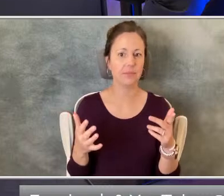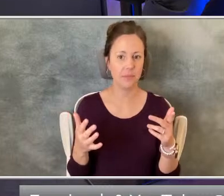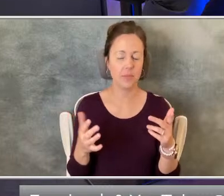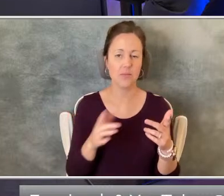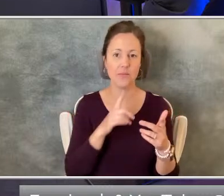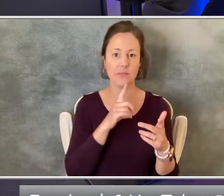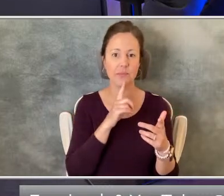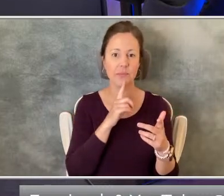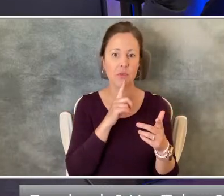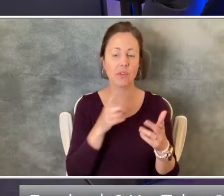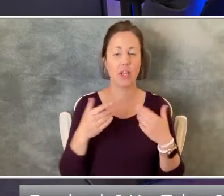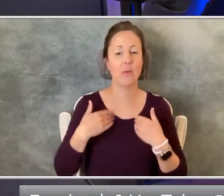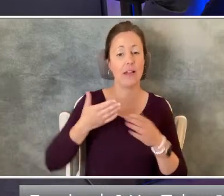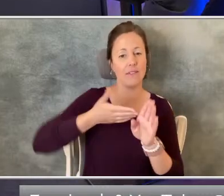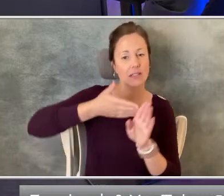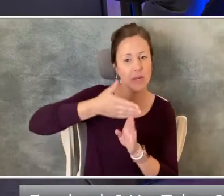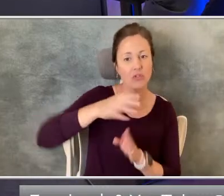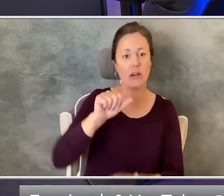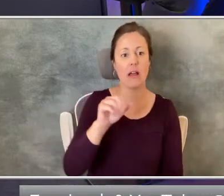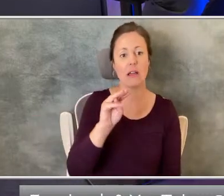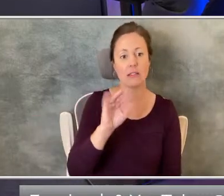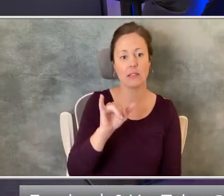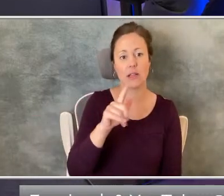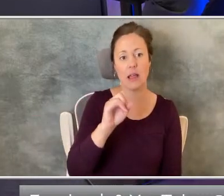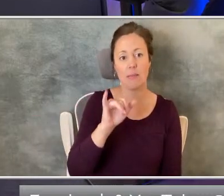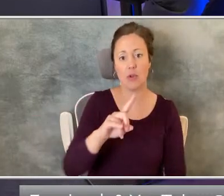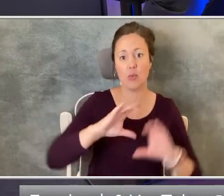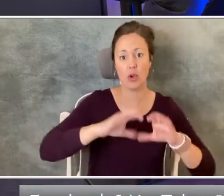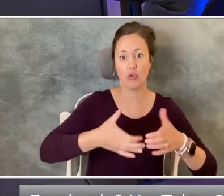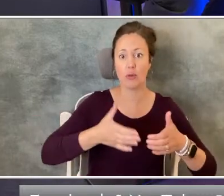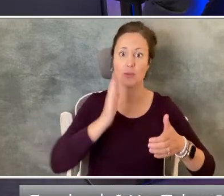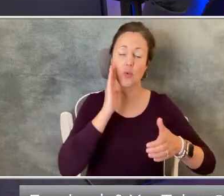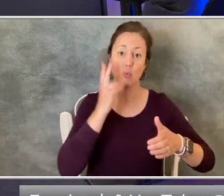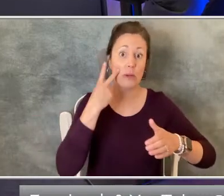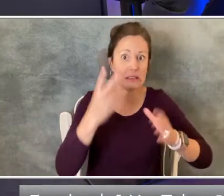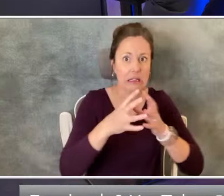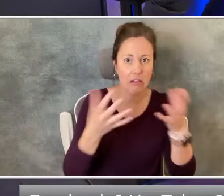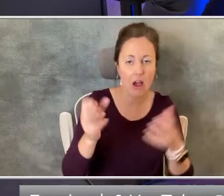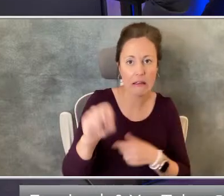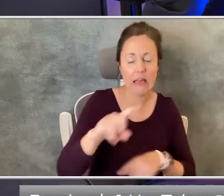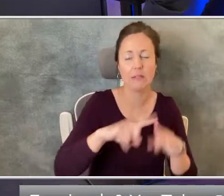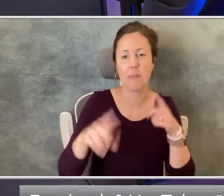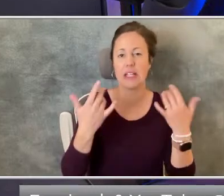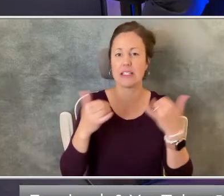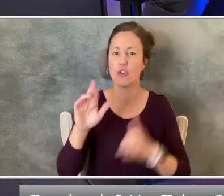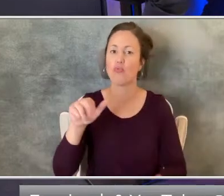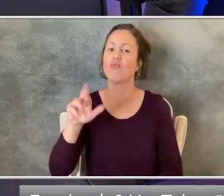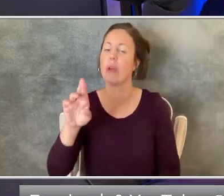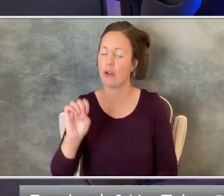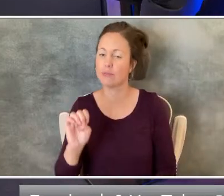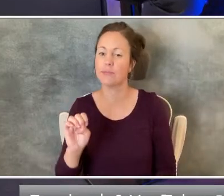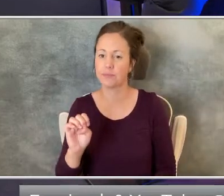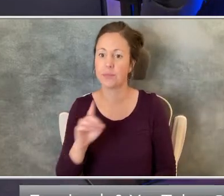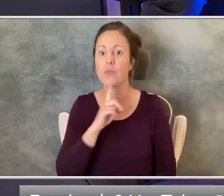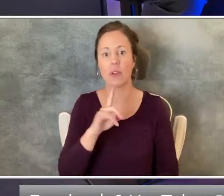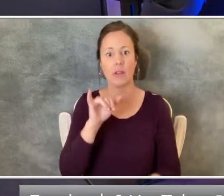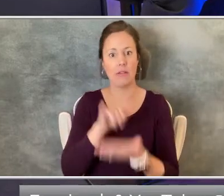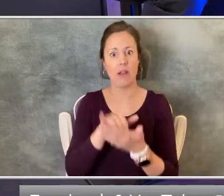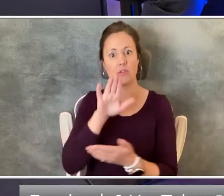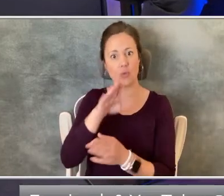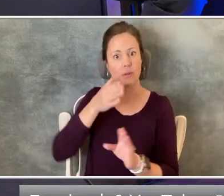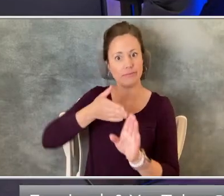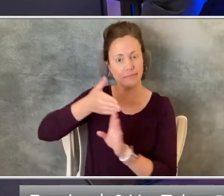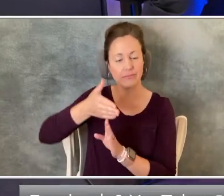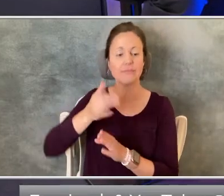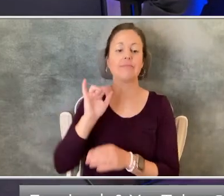a specialized amyloid clinic, so we see a lot of them. This is in your wheelhouse. Yeah, this is what you do. Yes. I